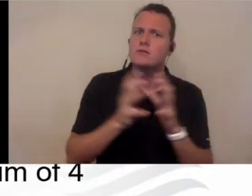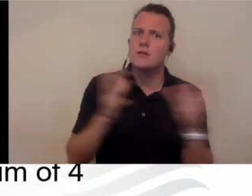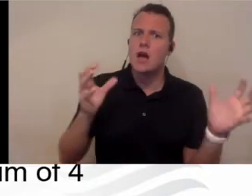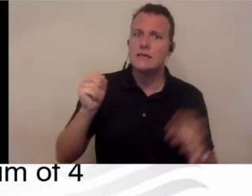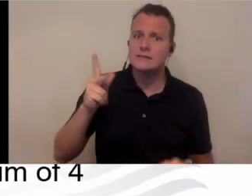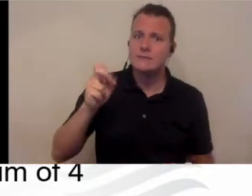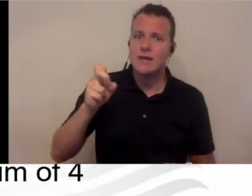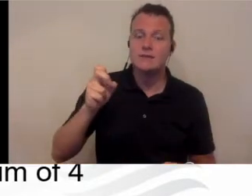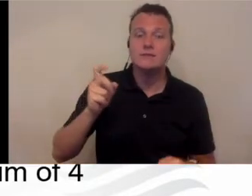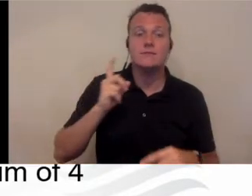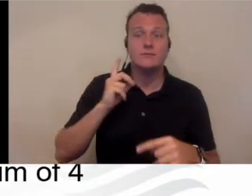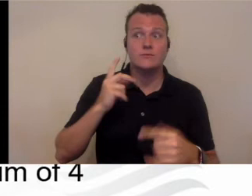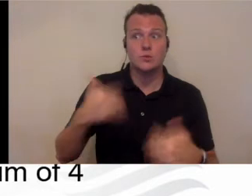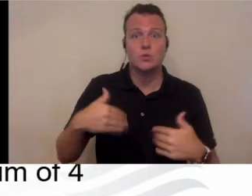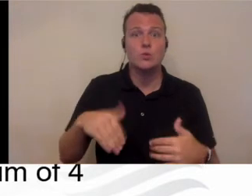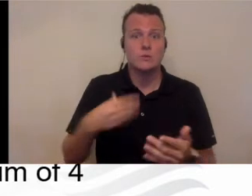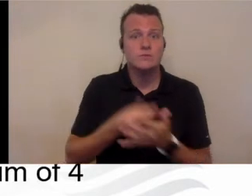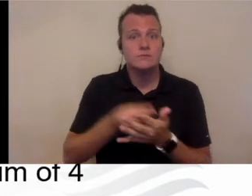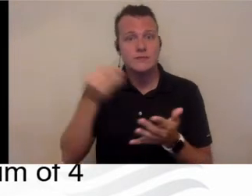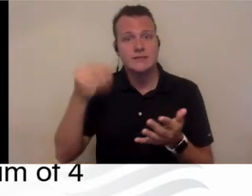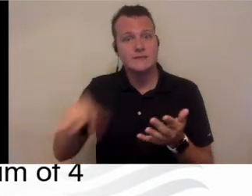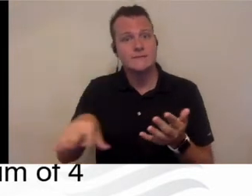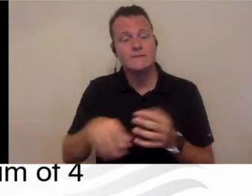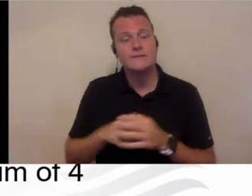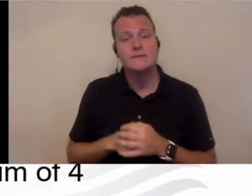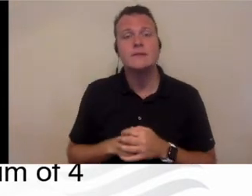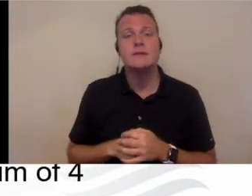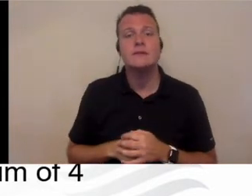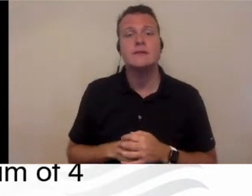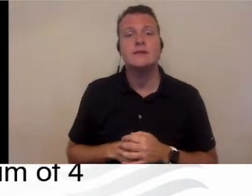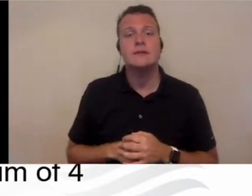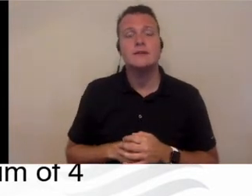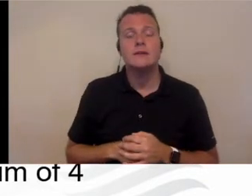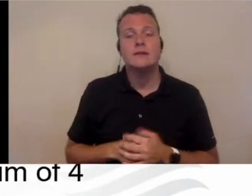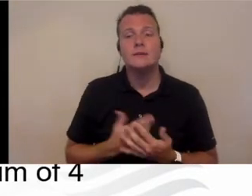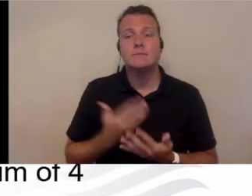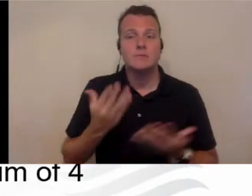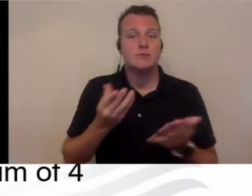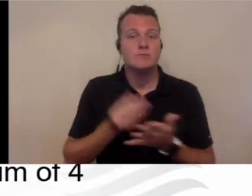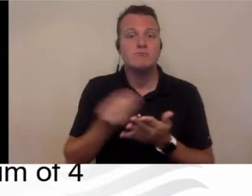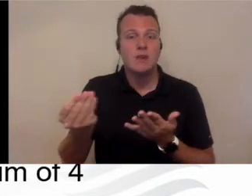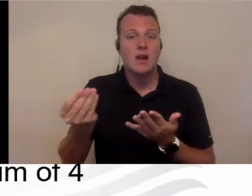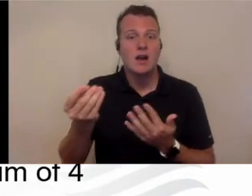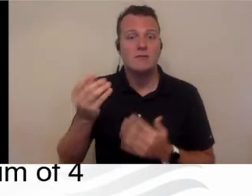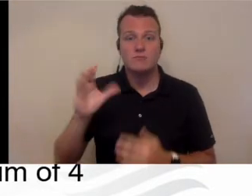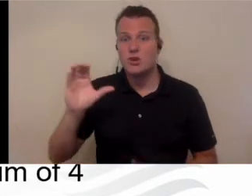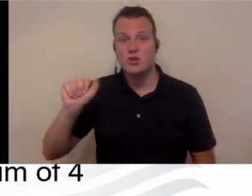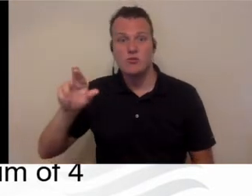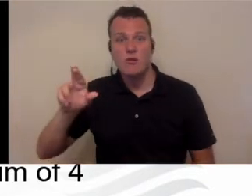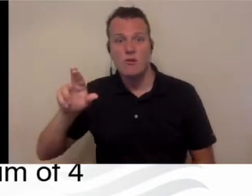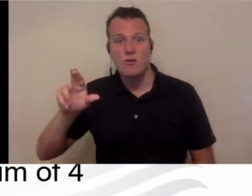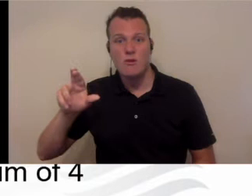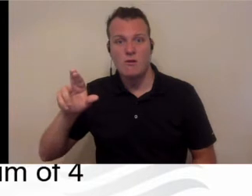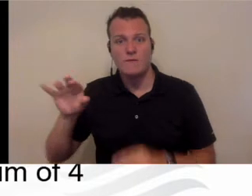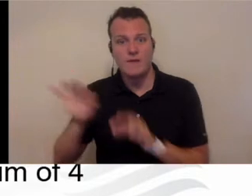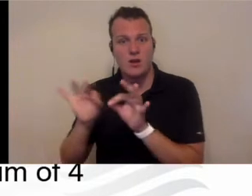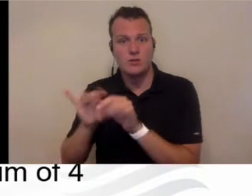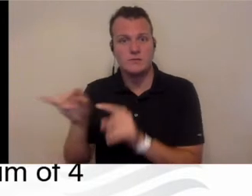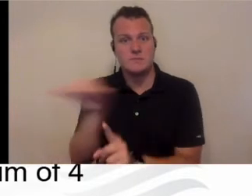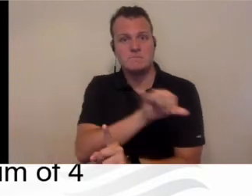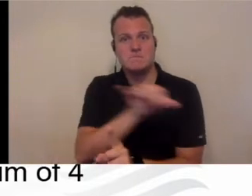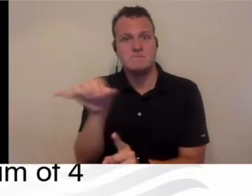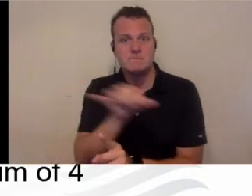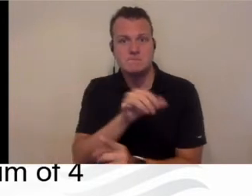are highly an expensive piece of equipment. You could probably buy a car for what Rotary Chairs